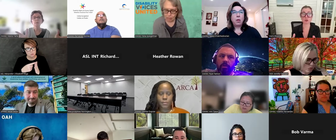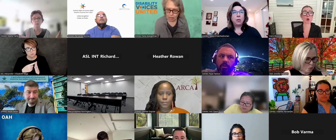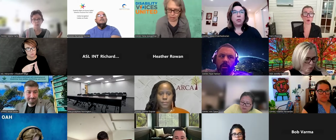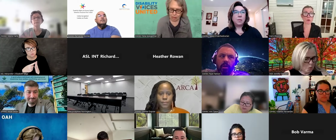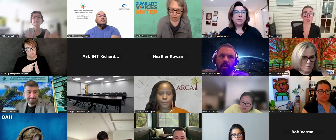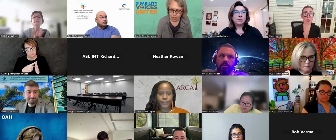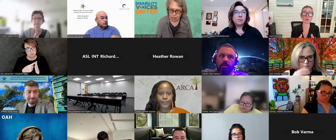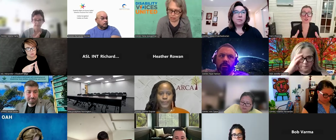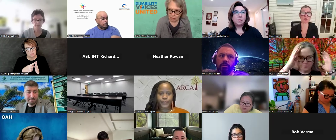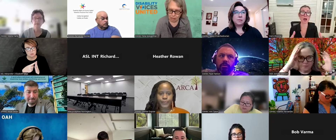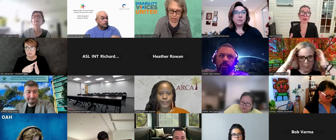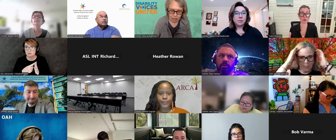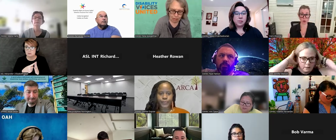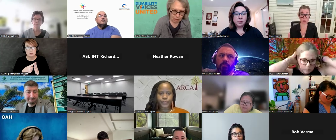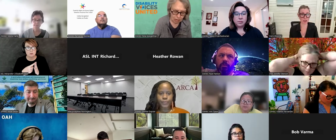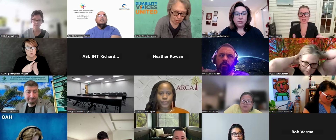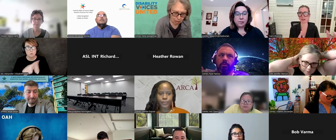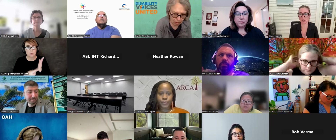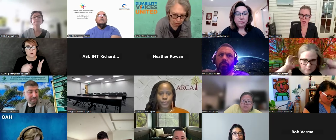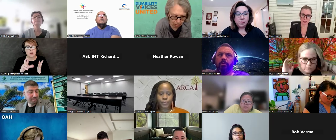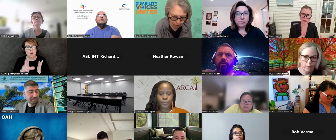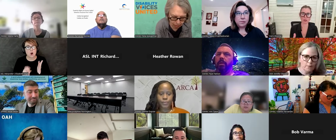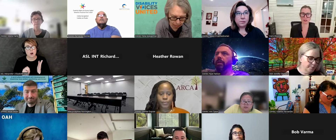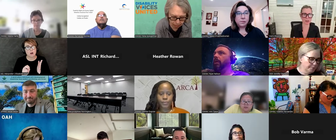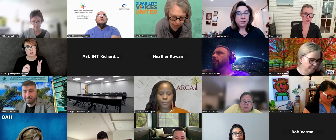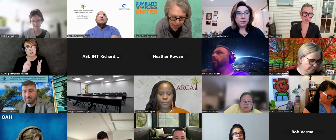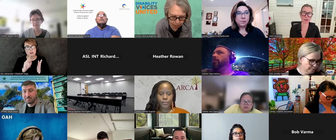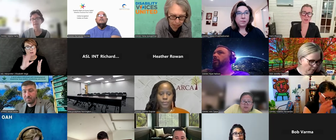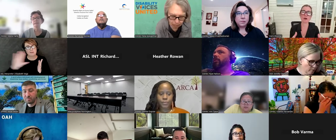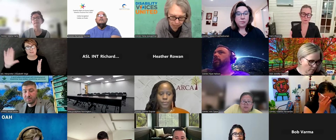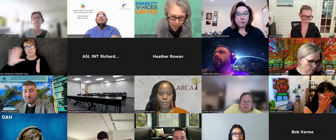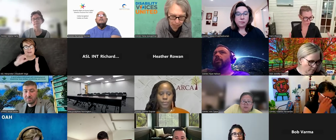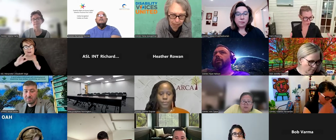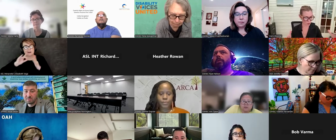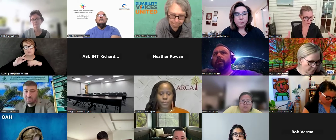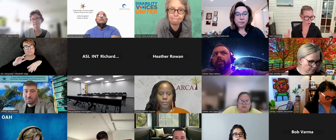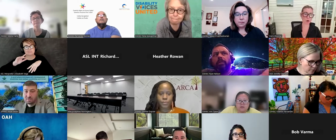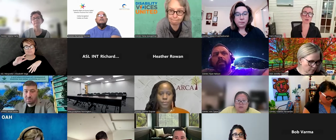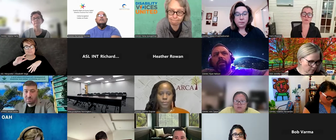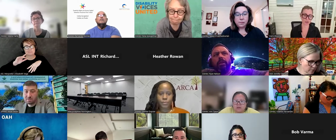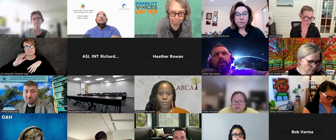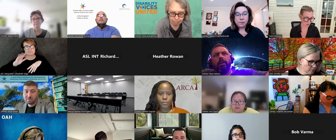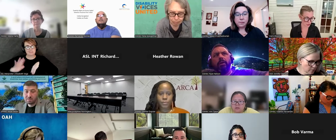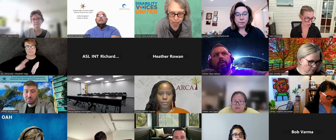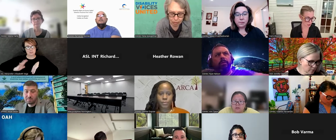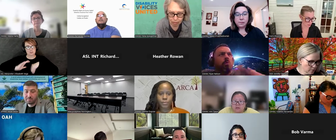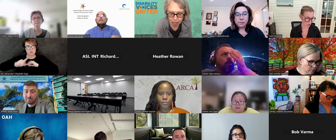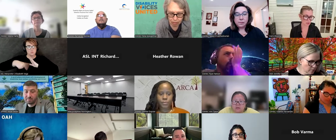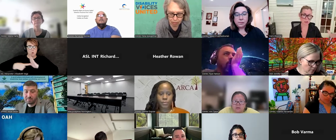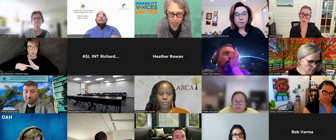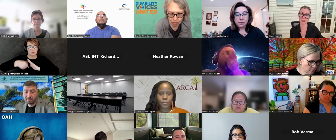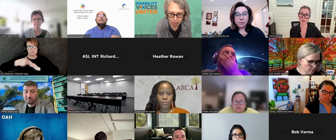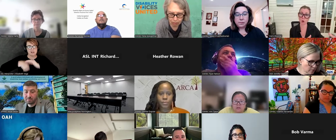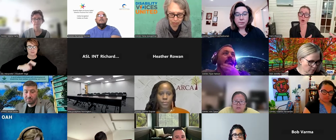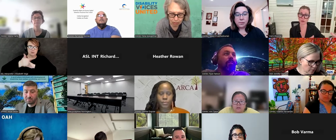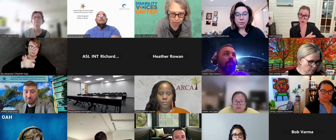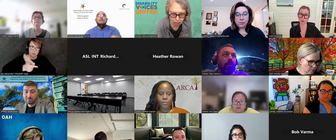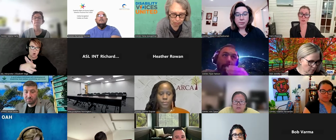prescribed, what are the prescribed roles, like in law, in regulation, exactly, or of the role of regional centers in the hearing process?